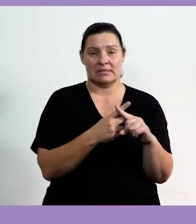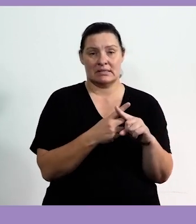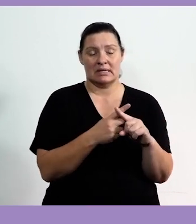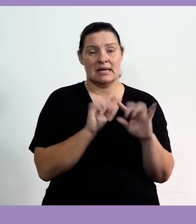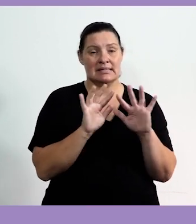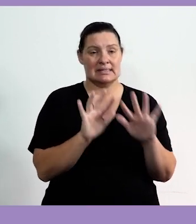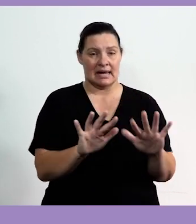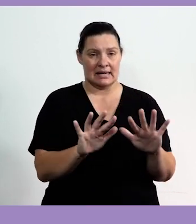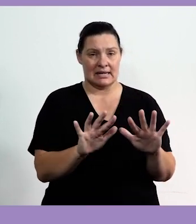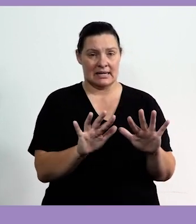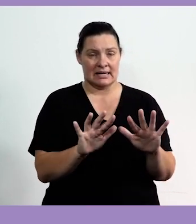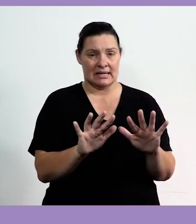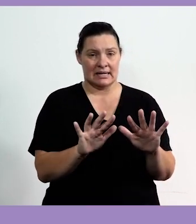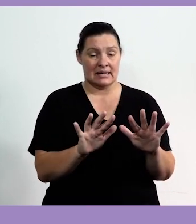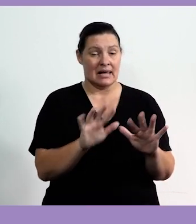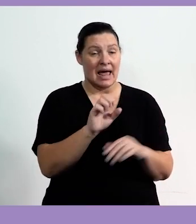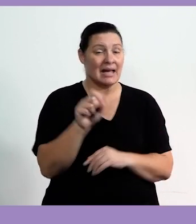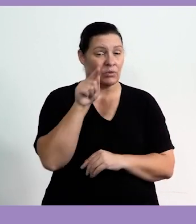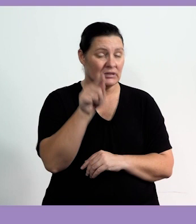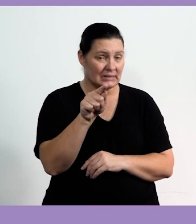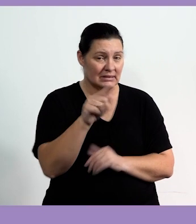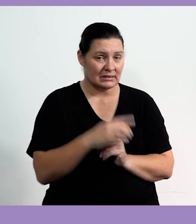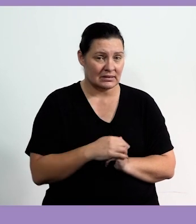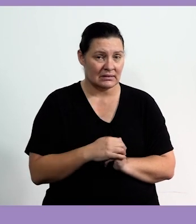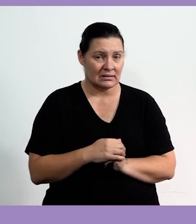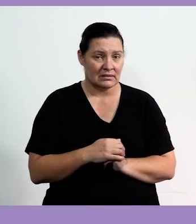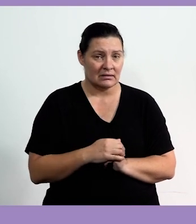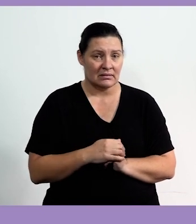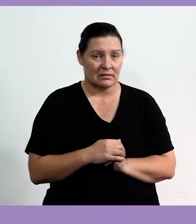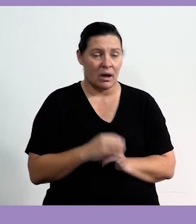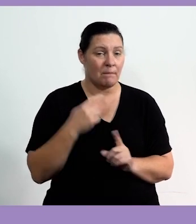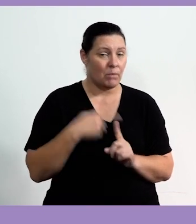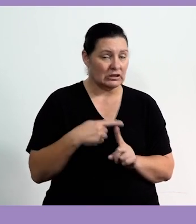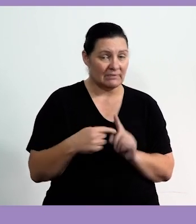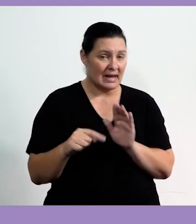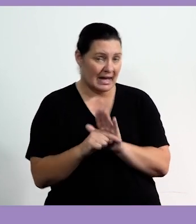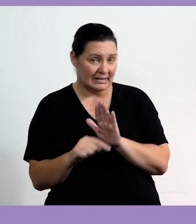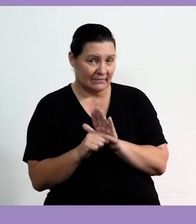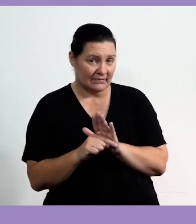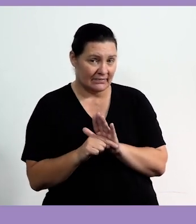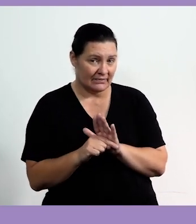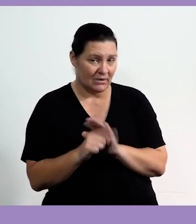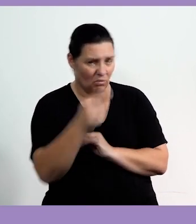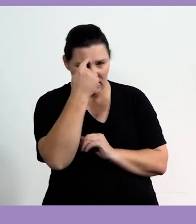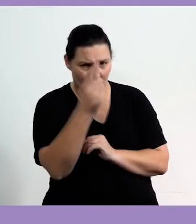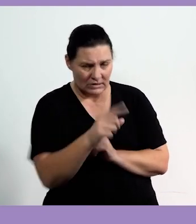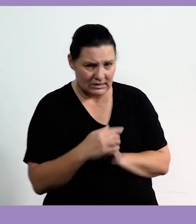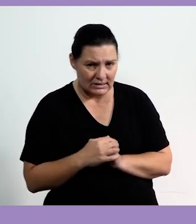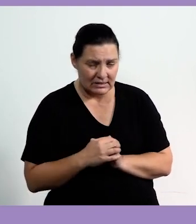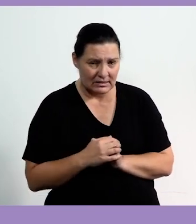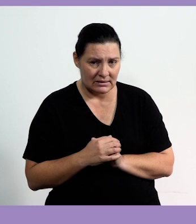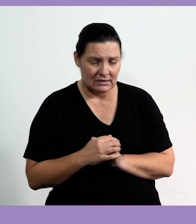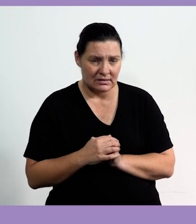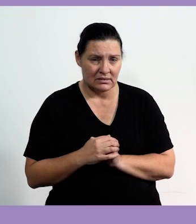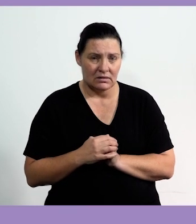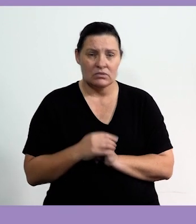3 multiplied by 10. Do you know what the exponent is going to be there? Is it going to be positive or negative? What